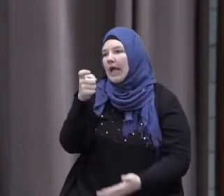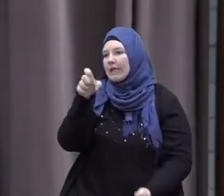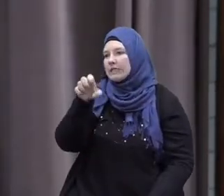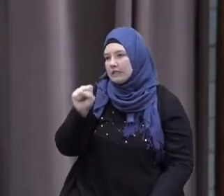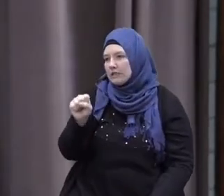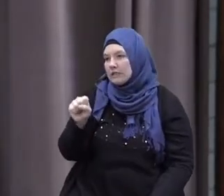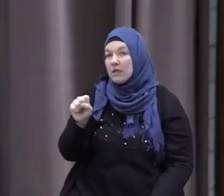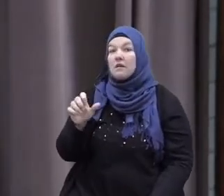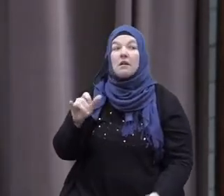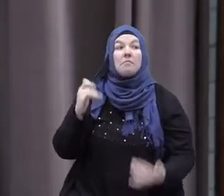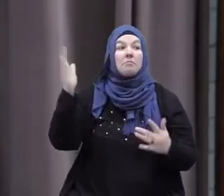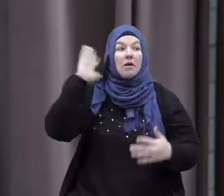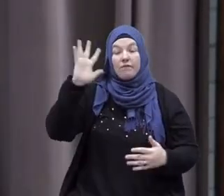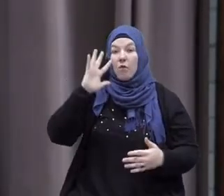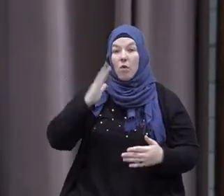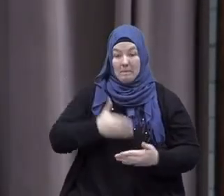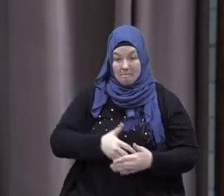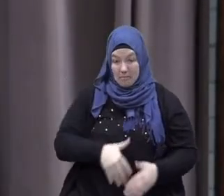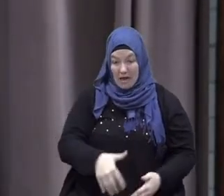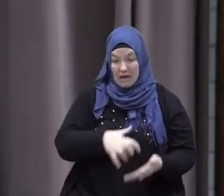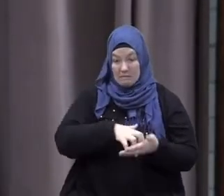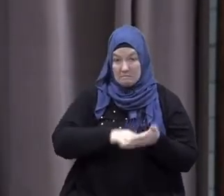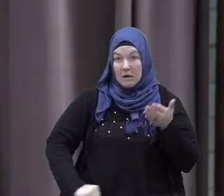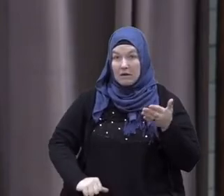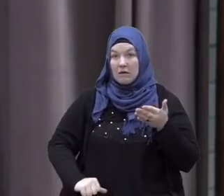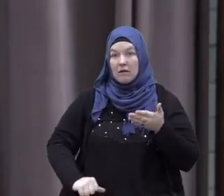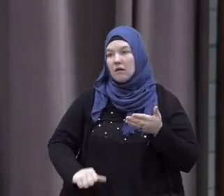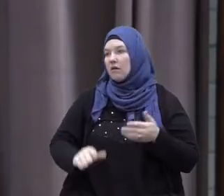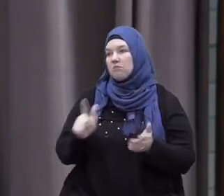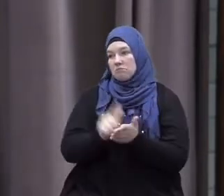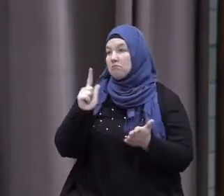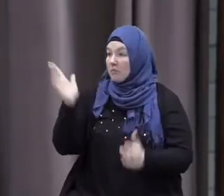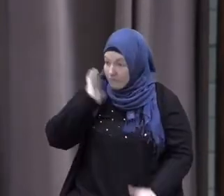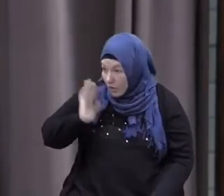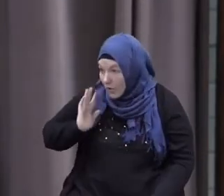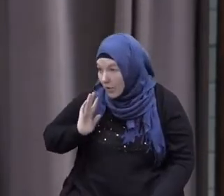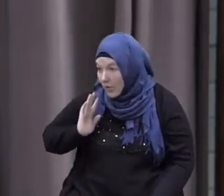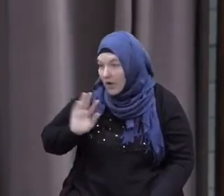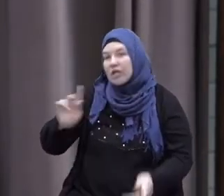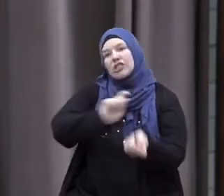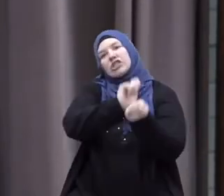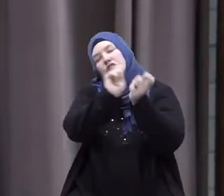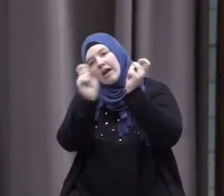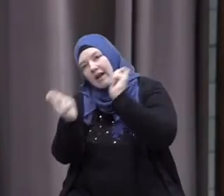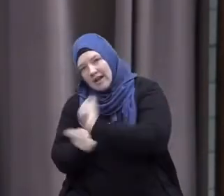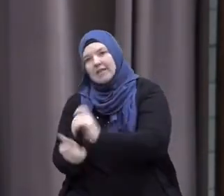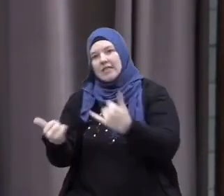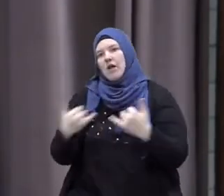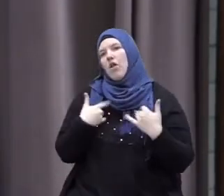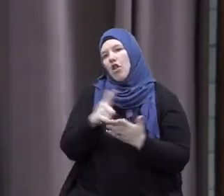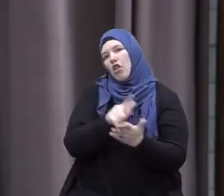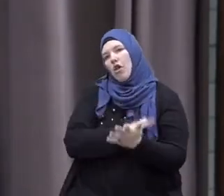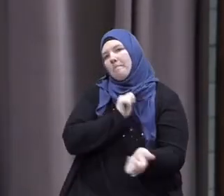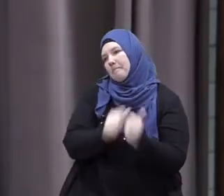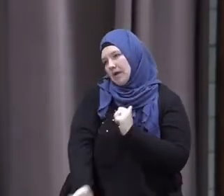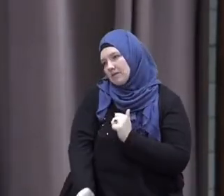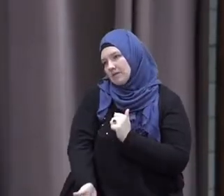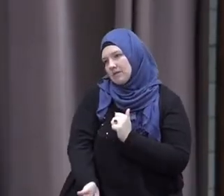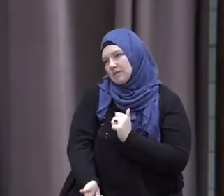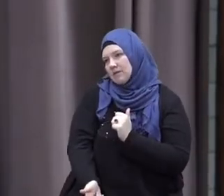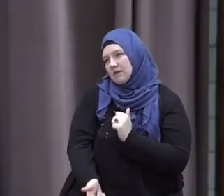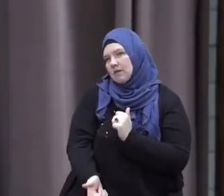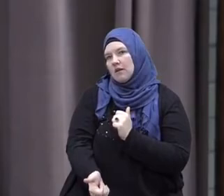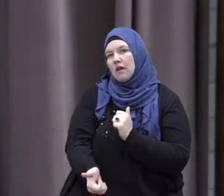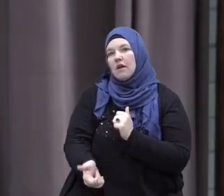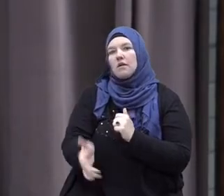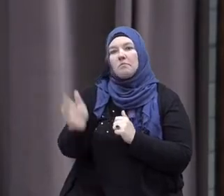on demand, but now it is the law. This society did not agree to vice as a